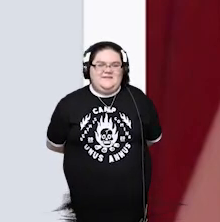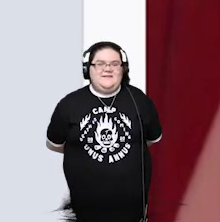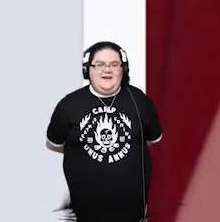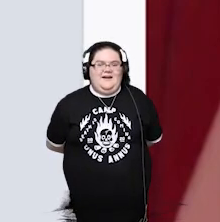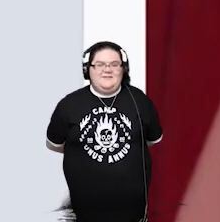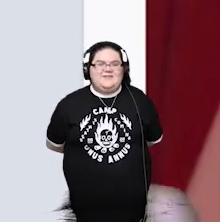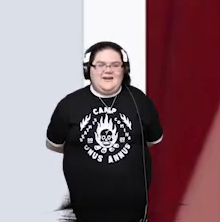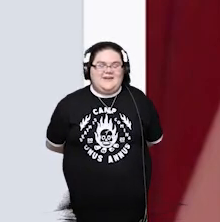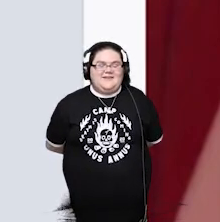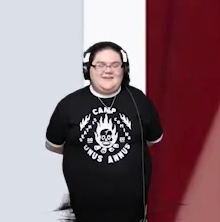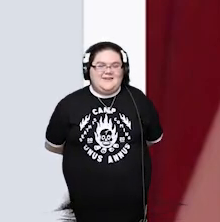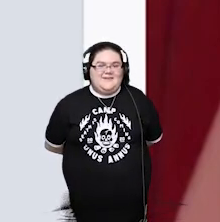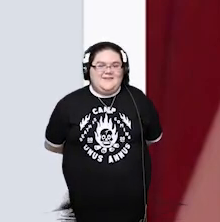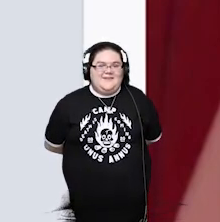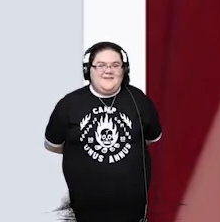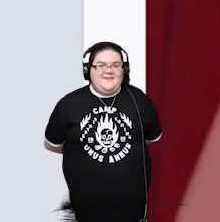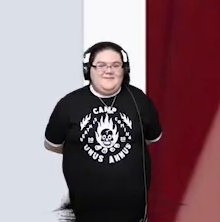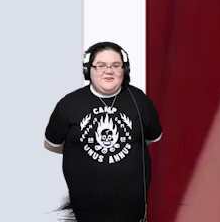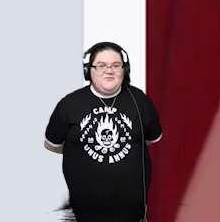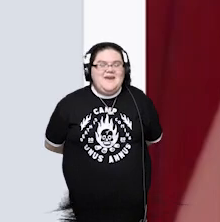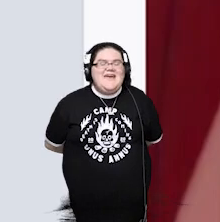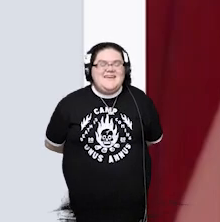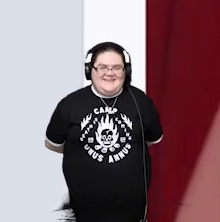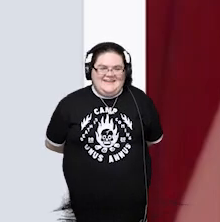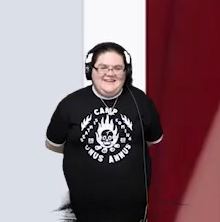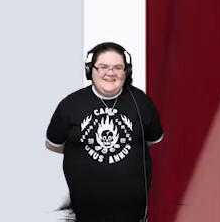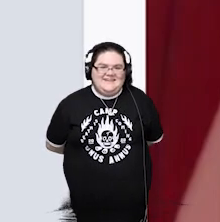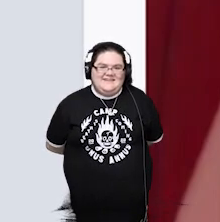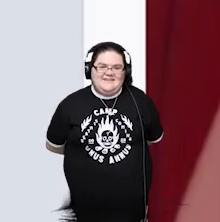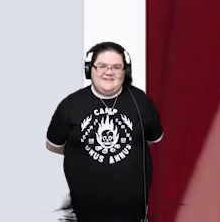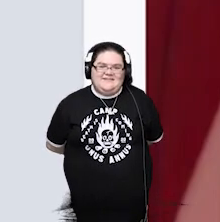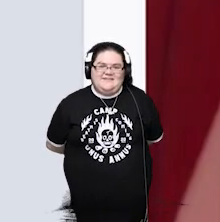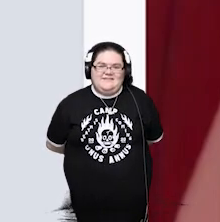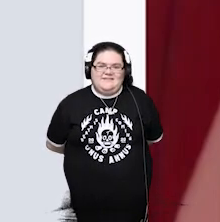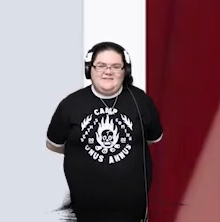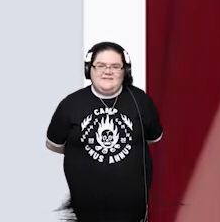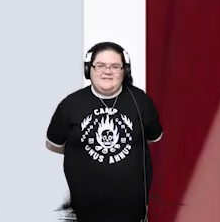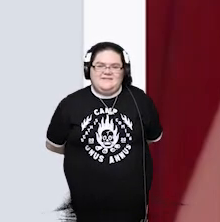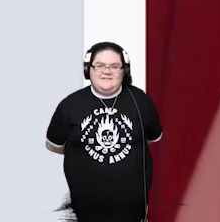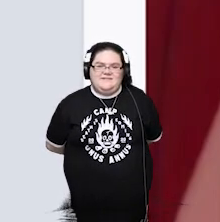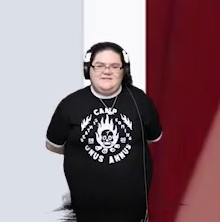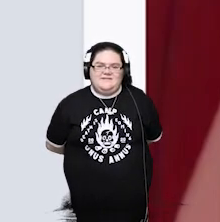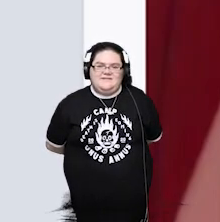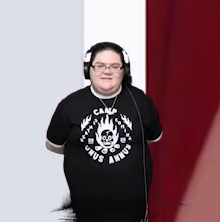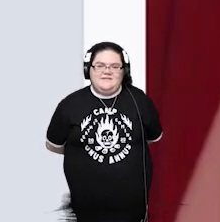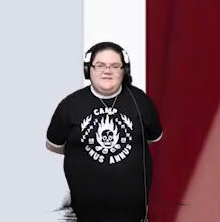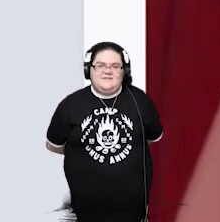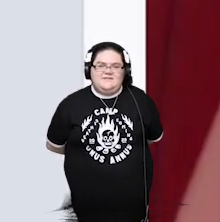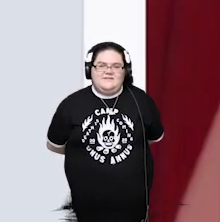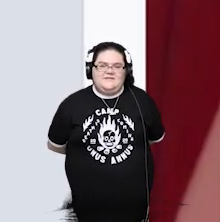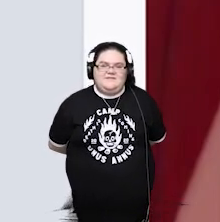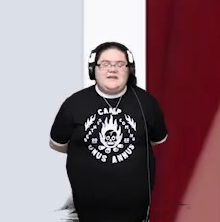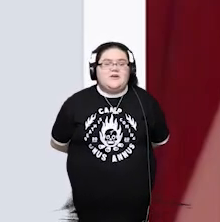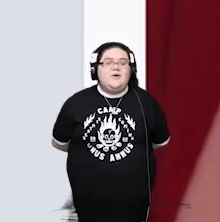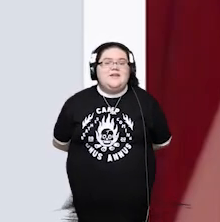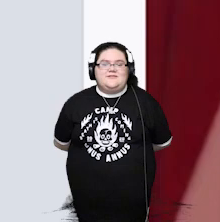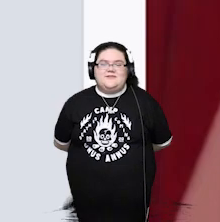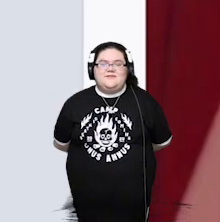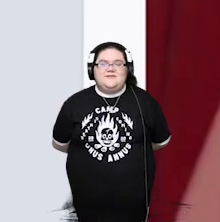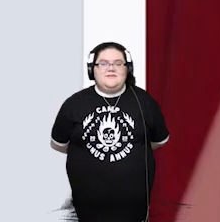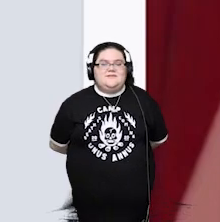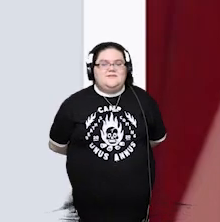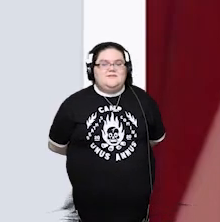a good example of me. I was like, some trivia and some questions. What do you mean? Yeah, maybe we can run something up. I'm not entirely sure what, but that could be a cool IRL. Like a